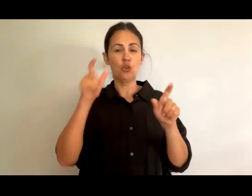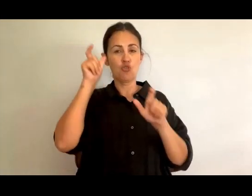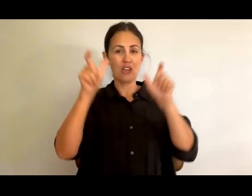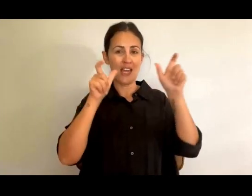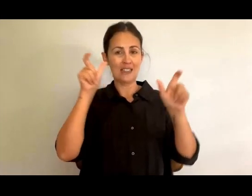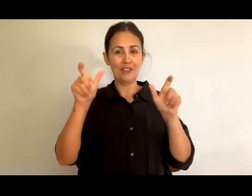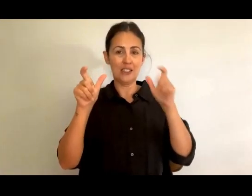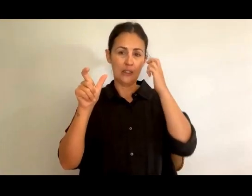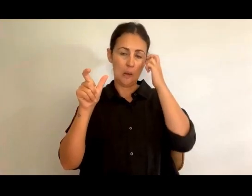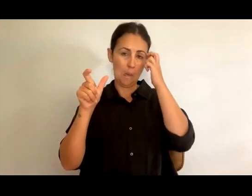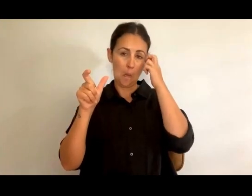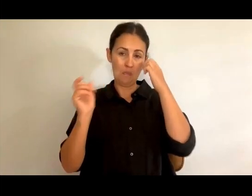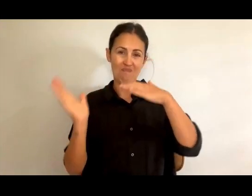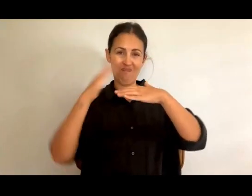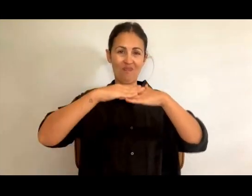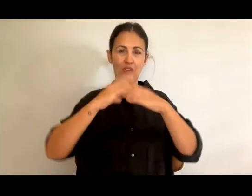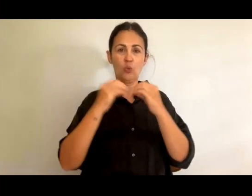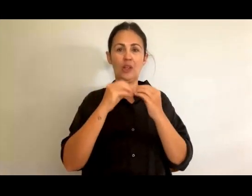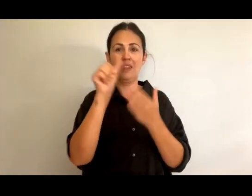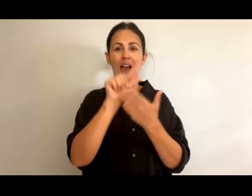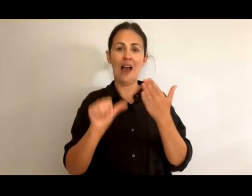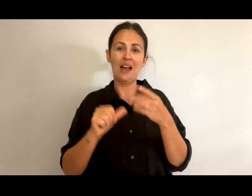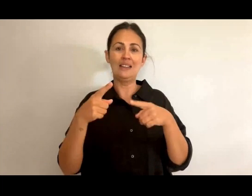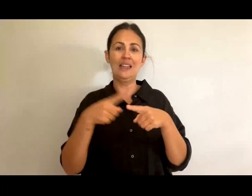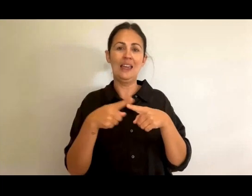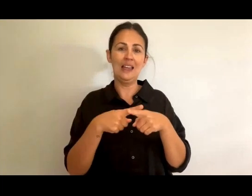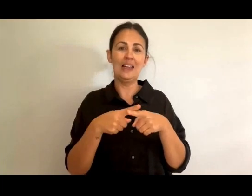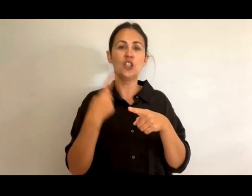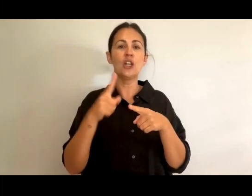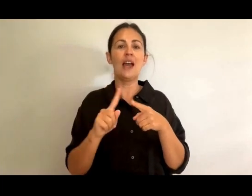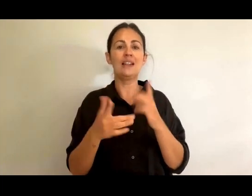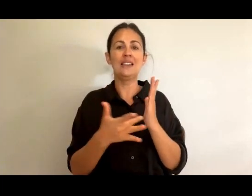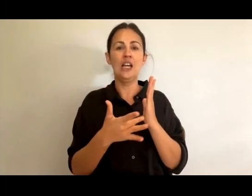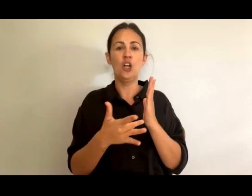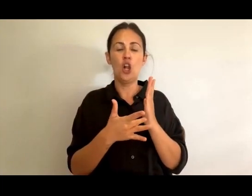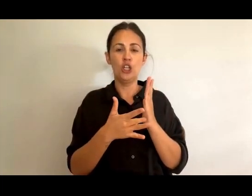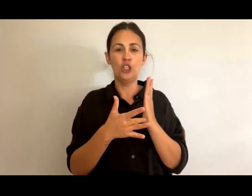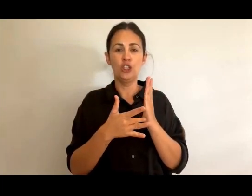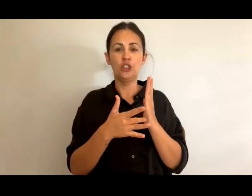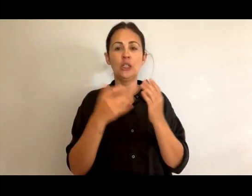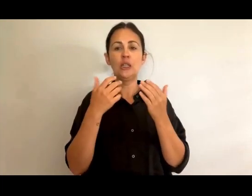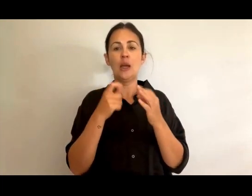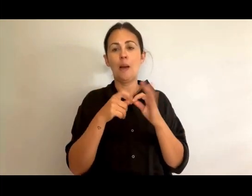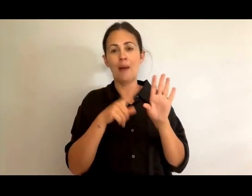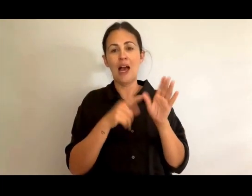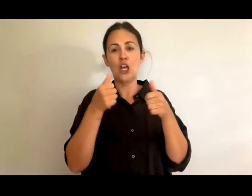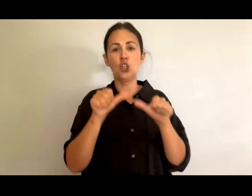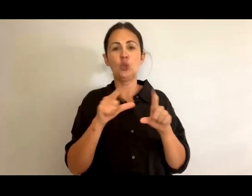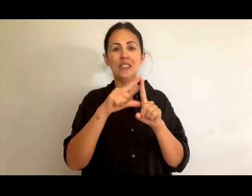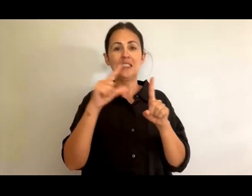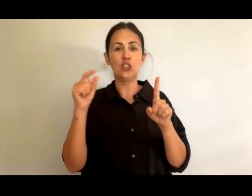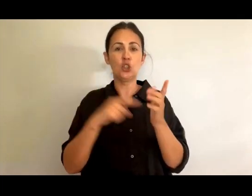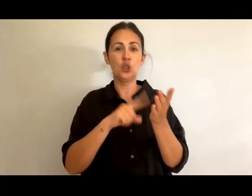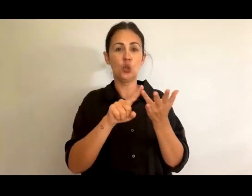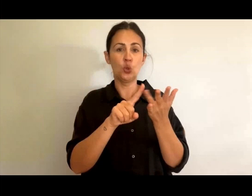arts, English and technologies in the realm of using digital tools in one or all aspects of the creative